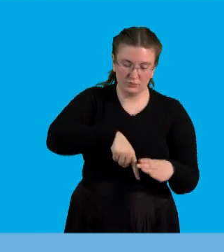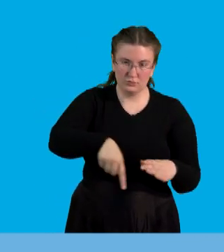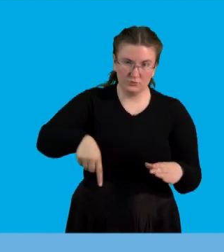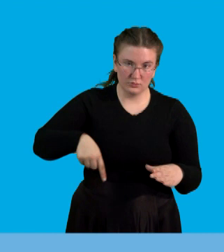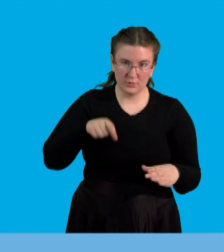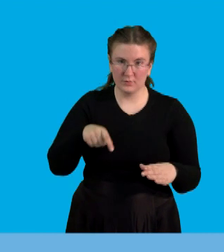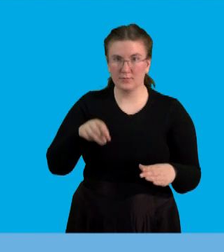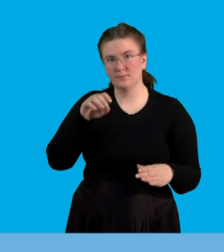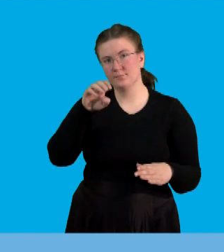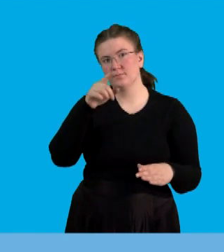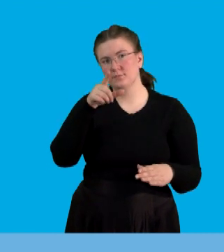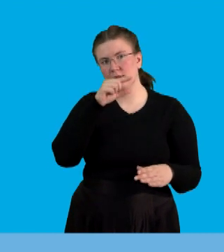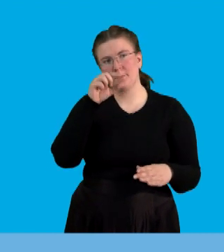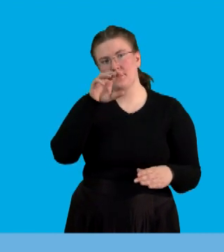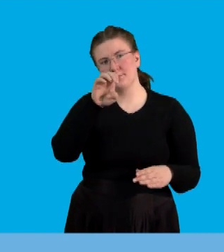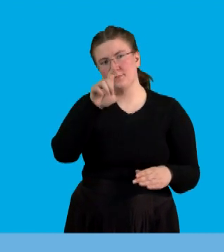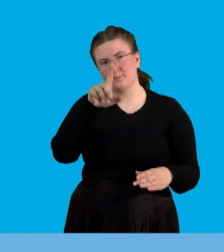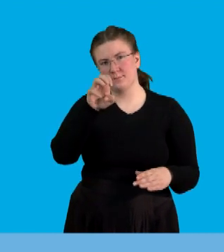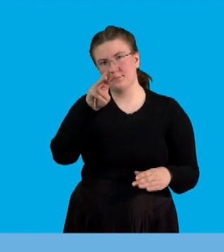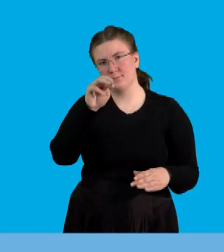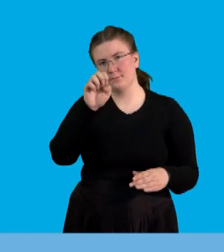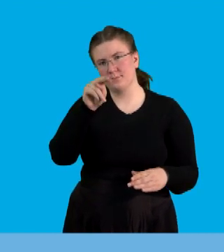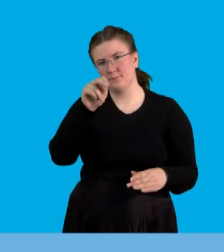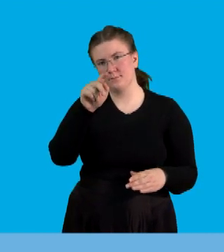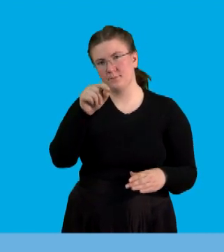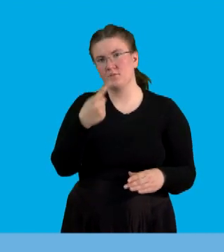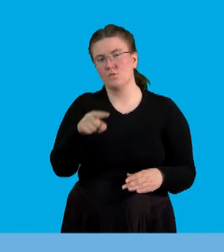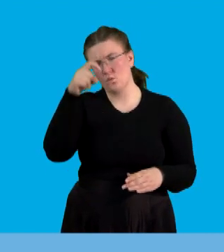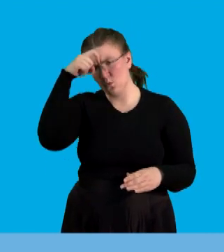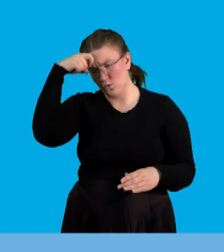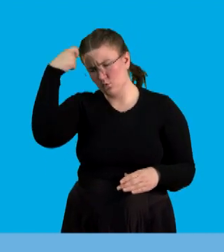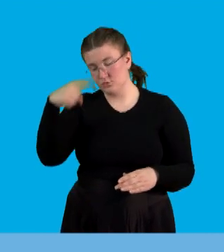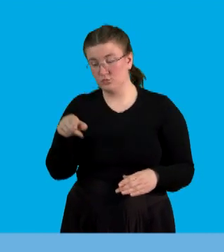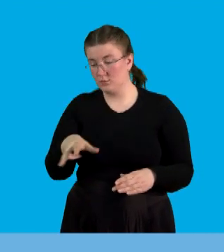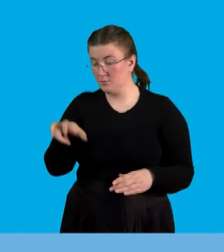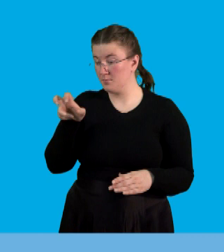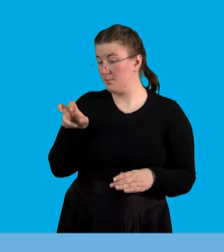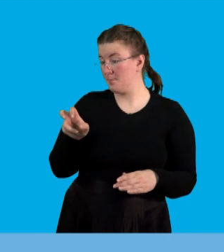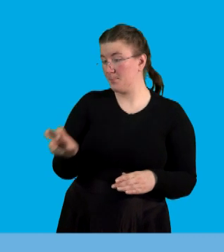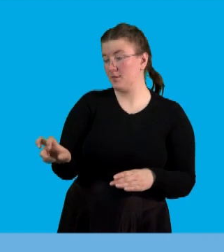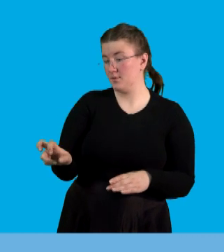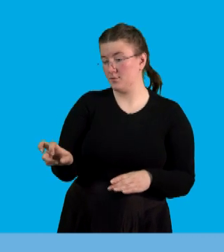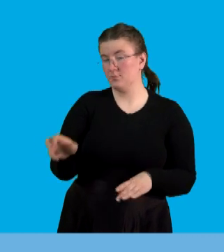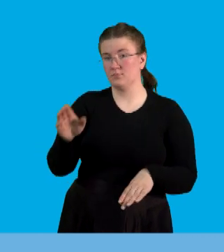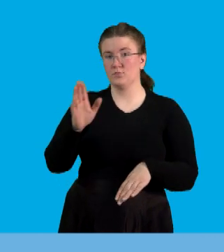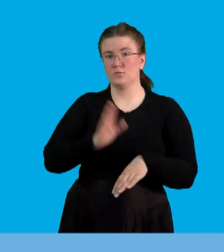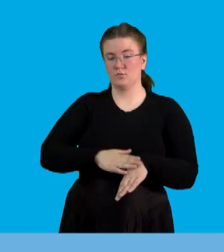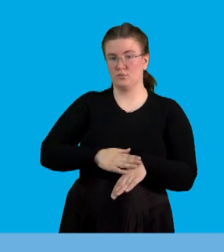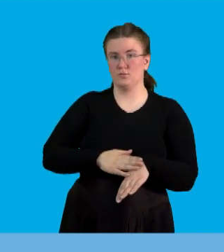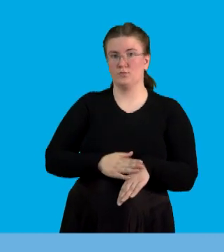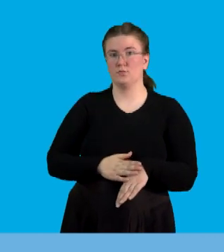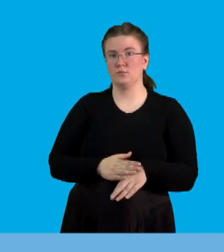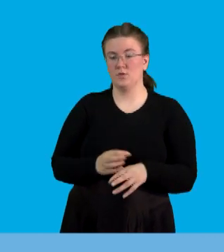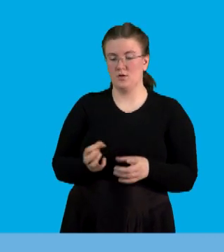metal coil, we know it is an element. So this metal coil is the heating element, and if you plug in and switch on